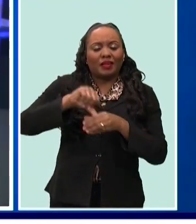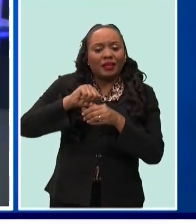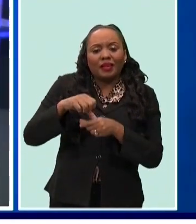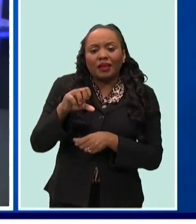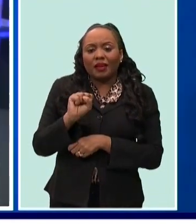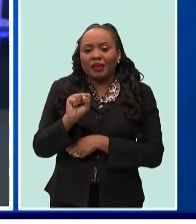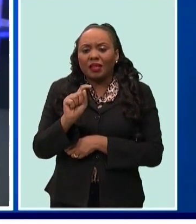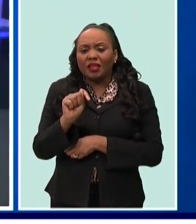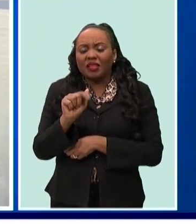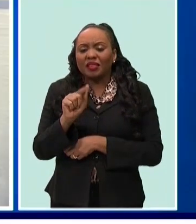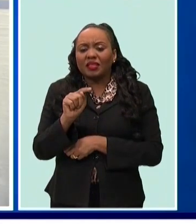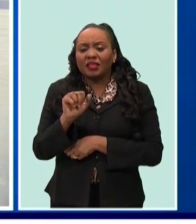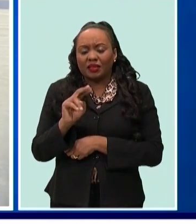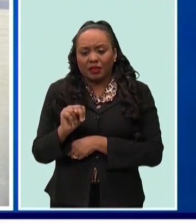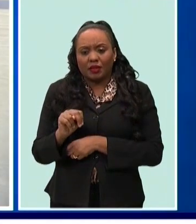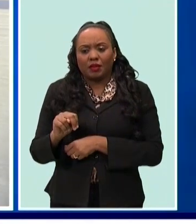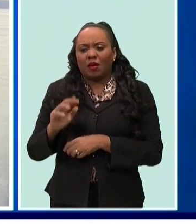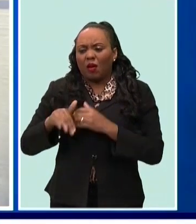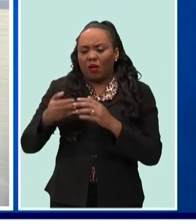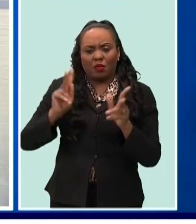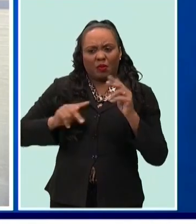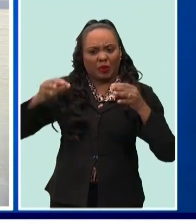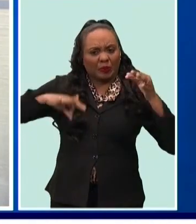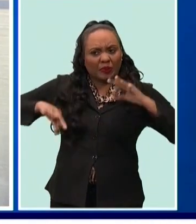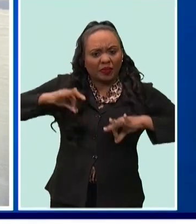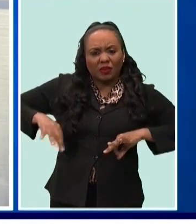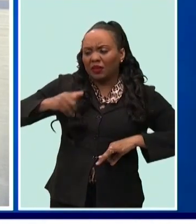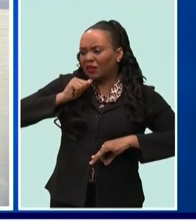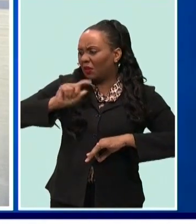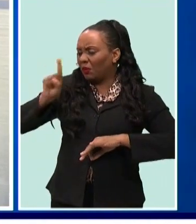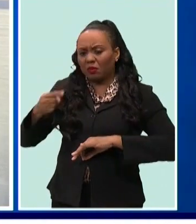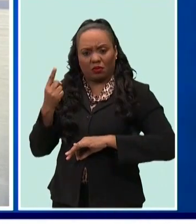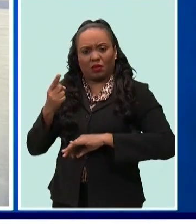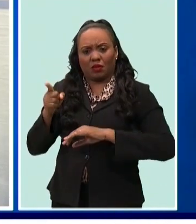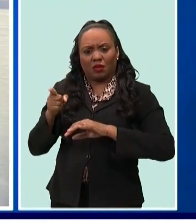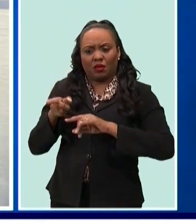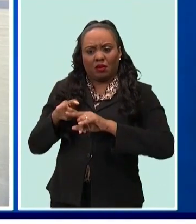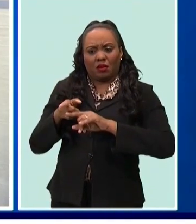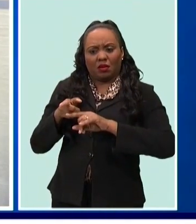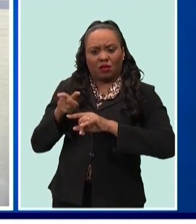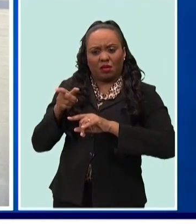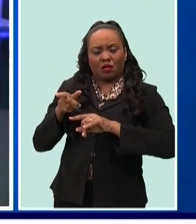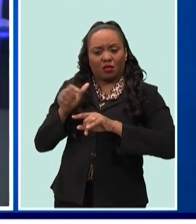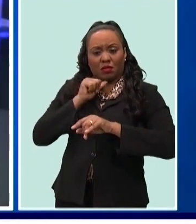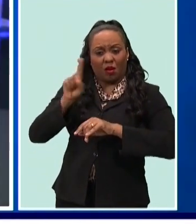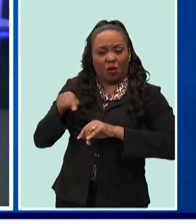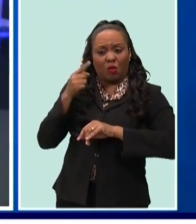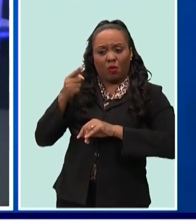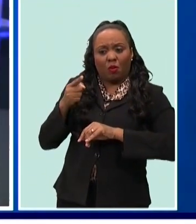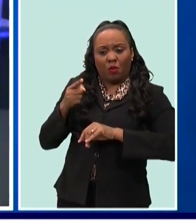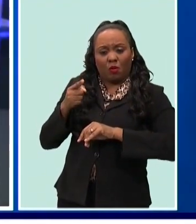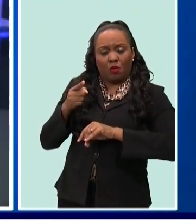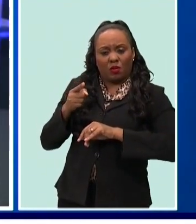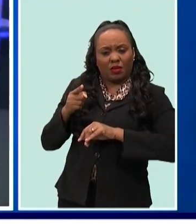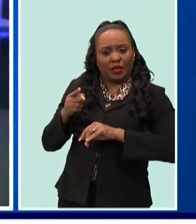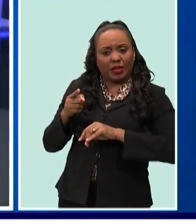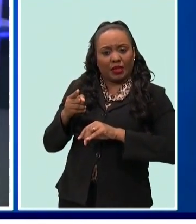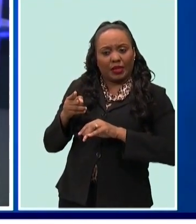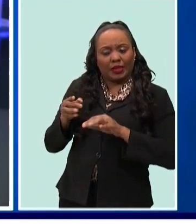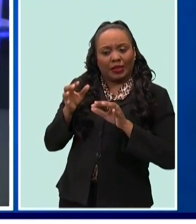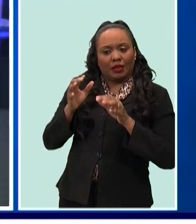money that's not coming from the government's coffers, mm-hmm. but from U.S. money that's coming into the island. There's also the flip side. We have a lot of